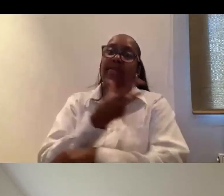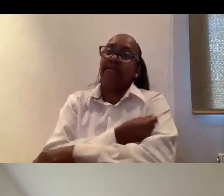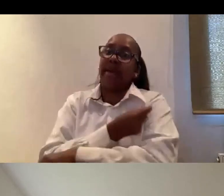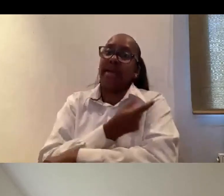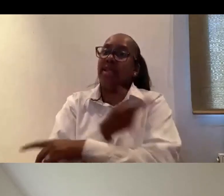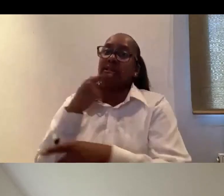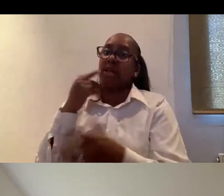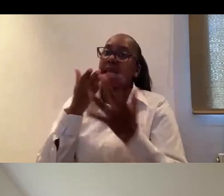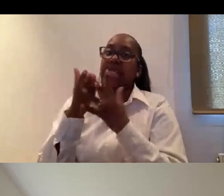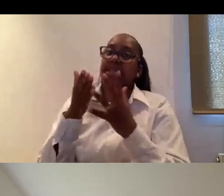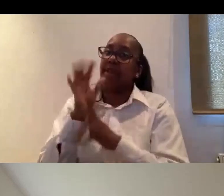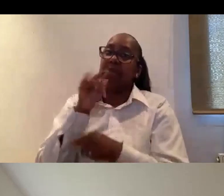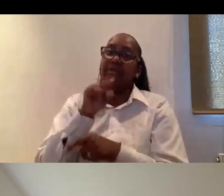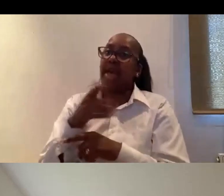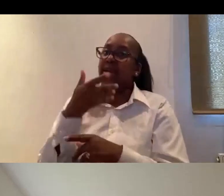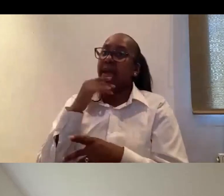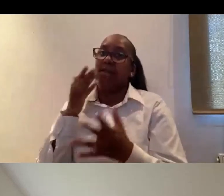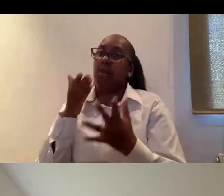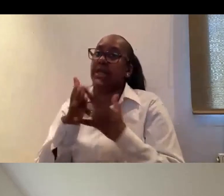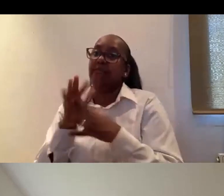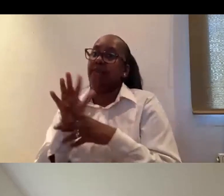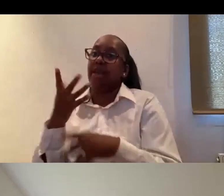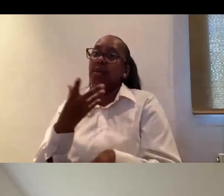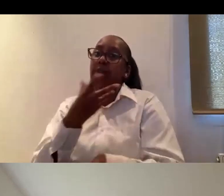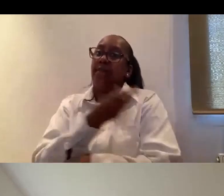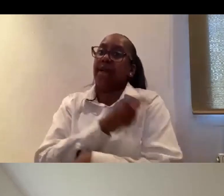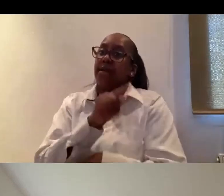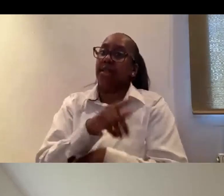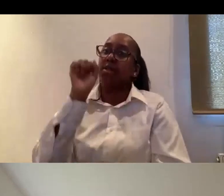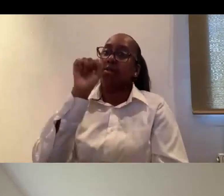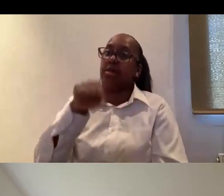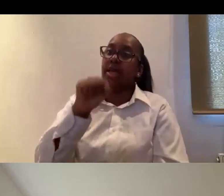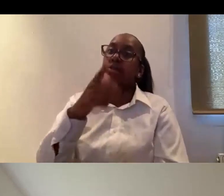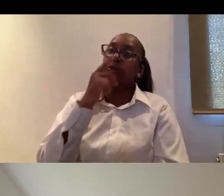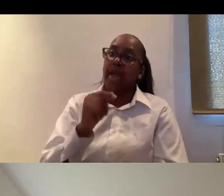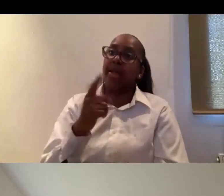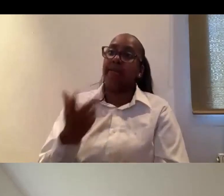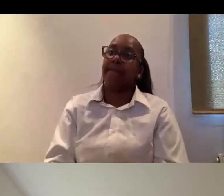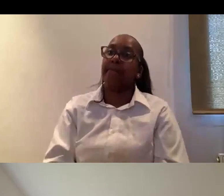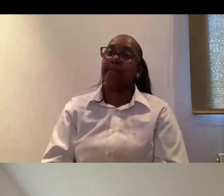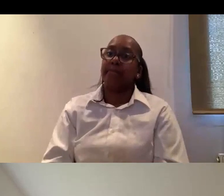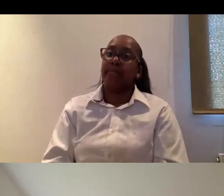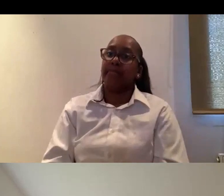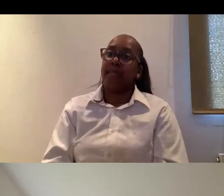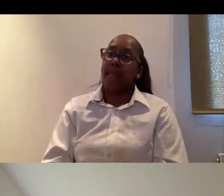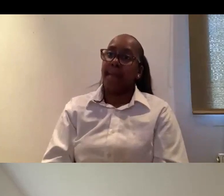interfere with them. They don't interfere with the vaccine. Yes, you can.